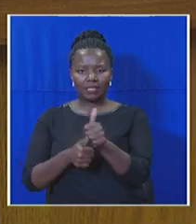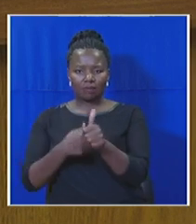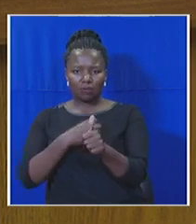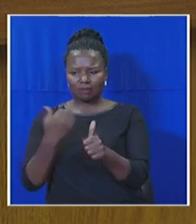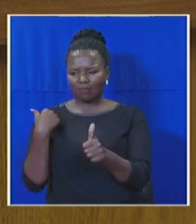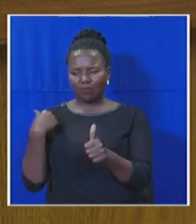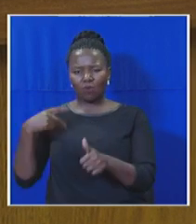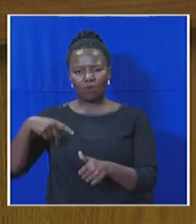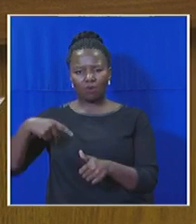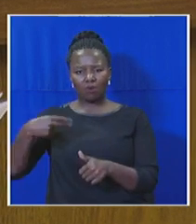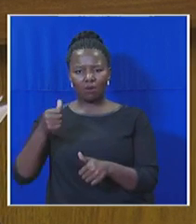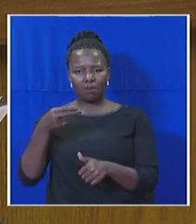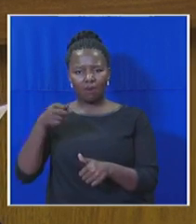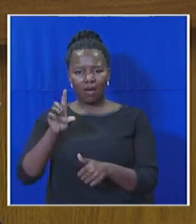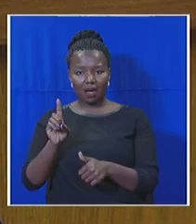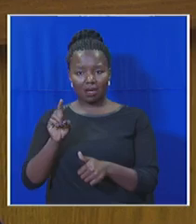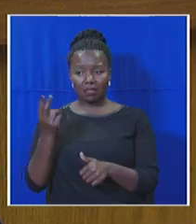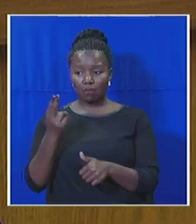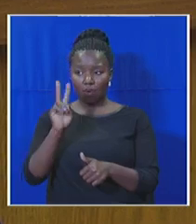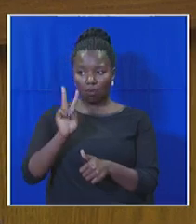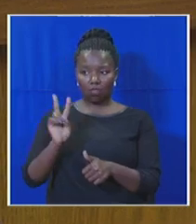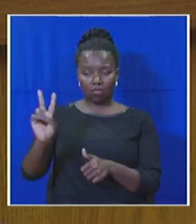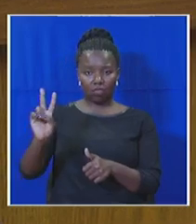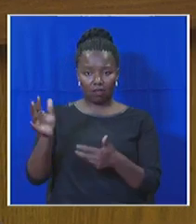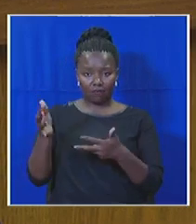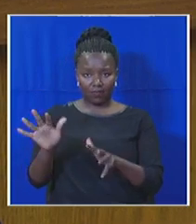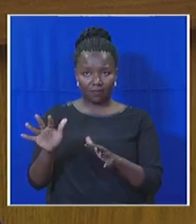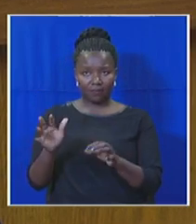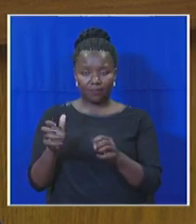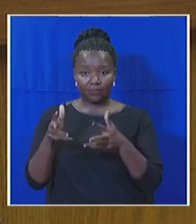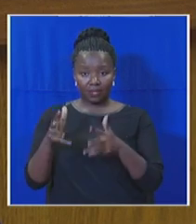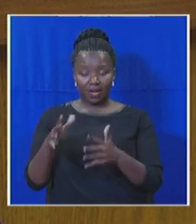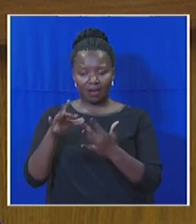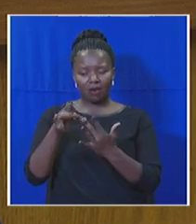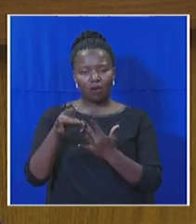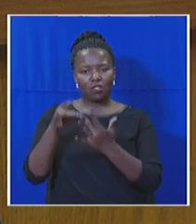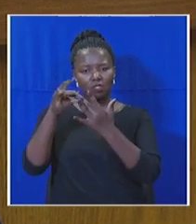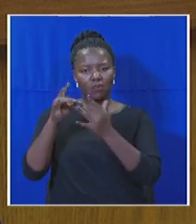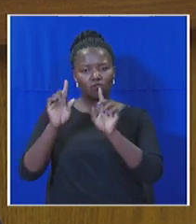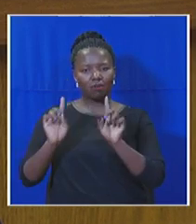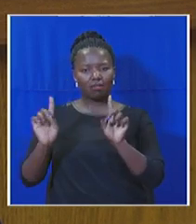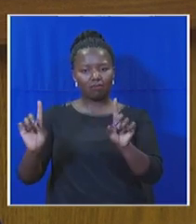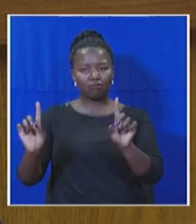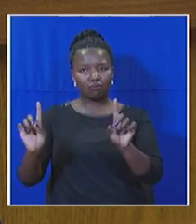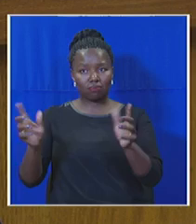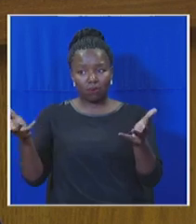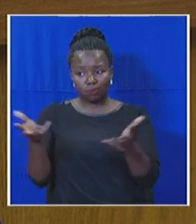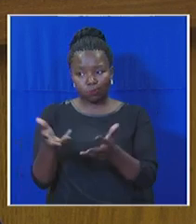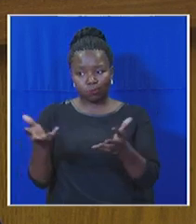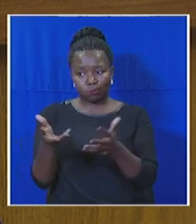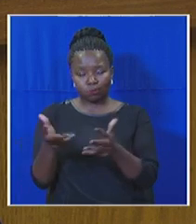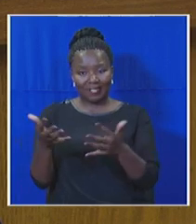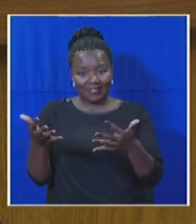Pahad. Thus far, the special envoys have concluded rounds